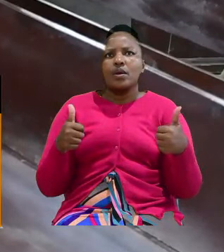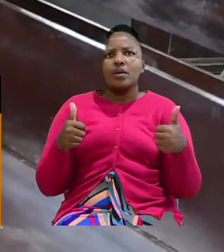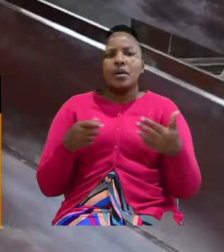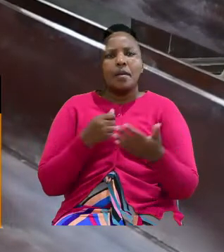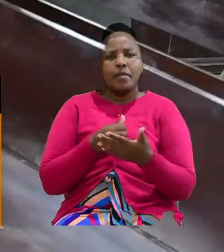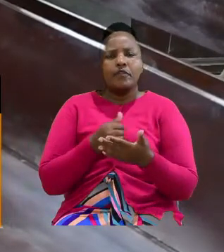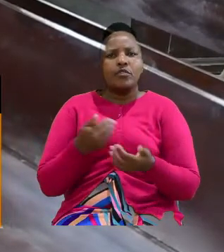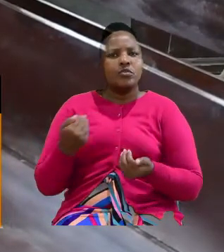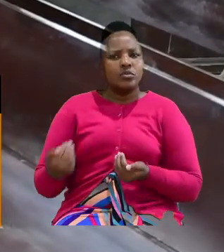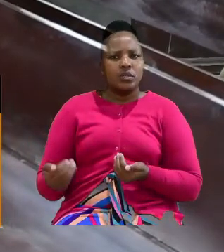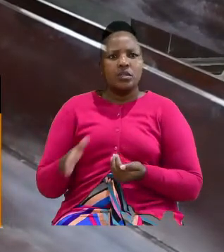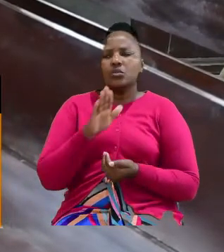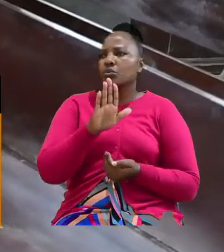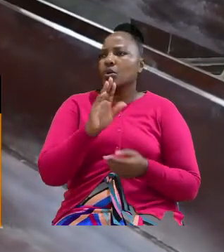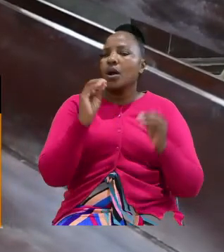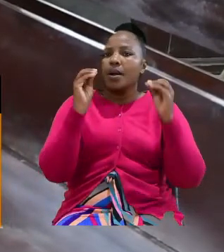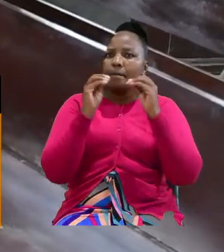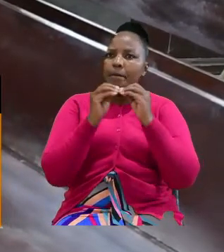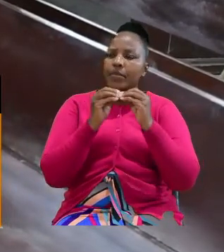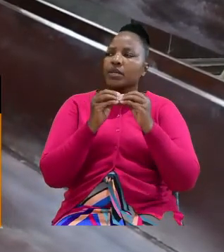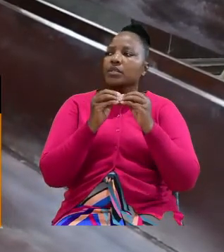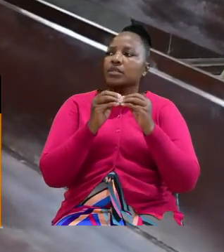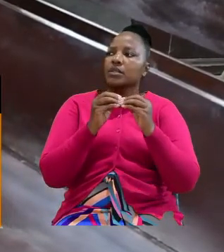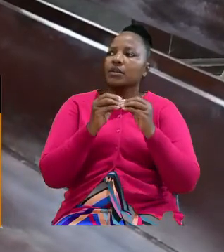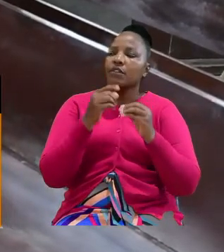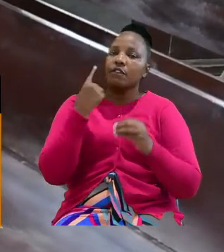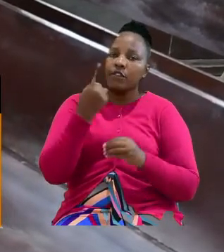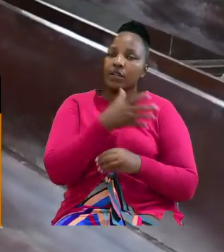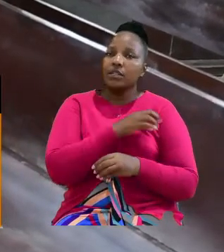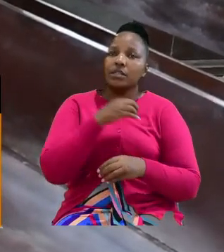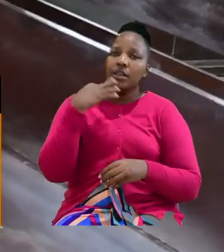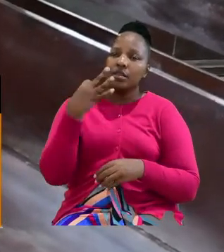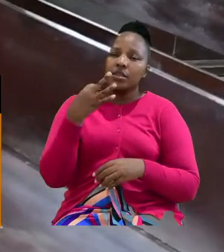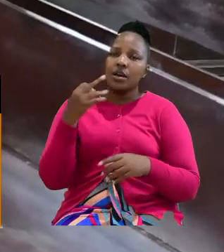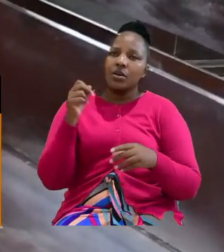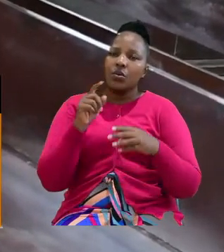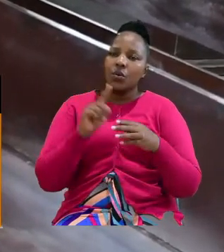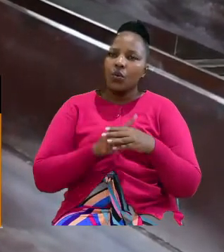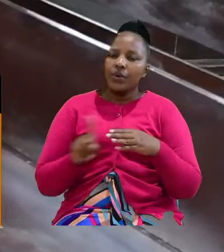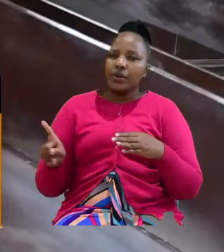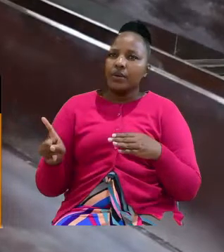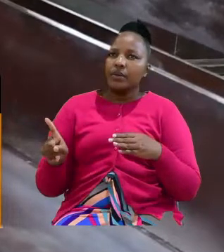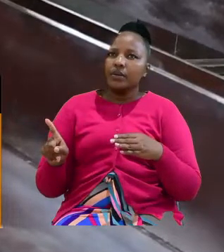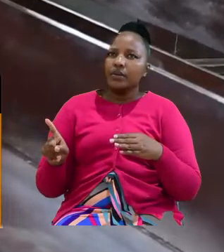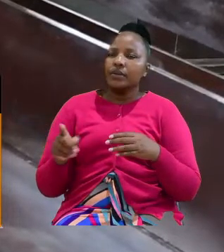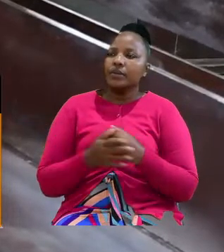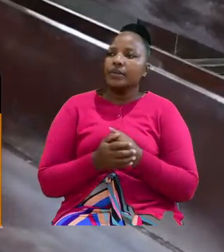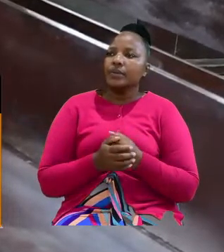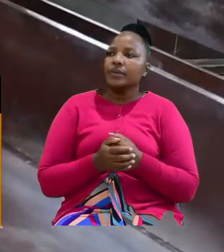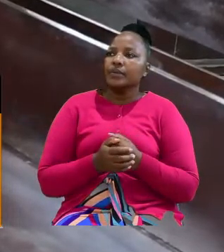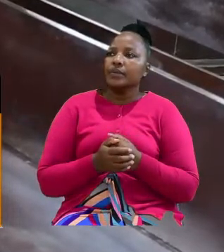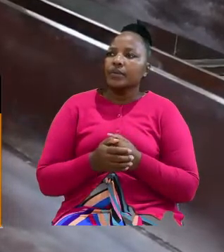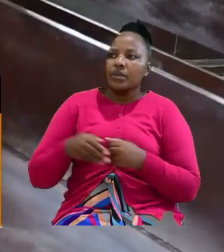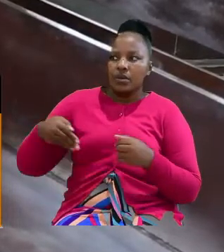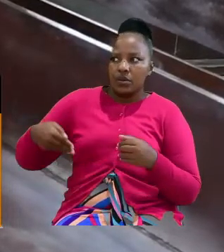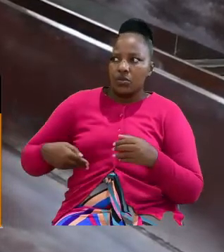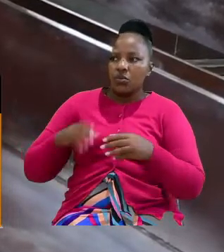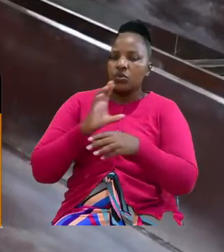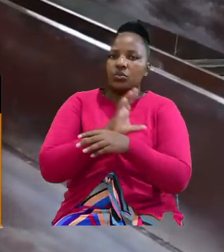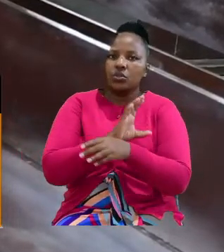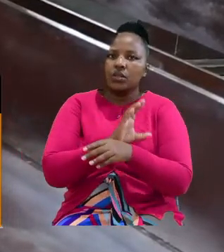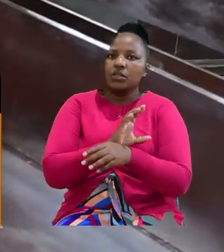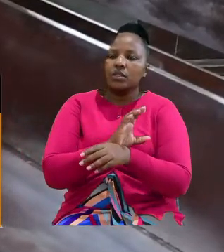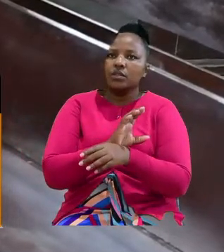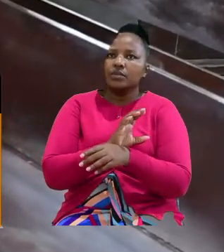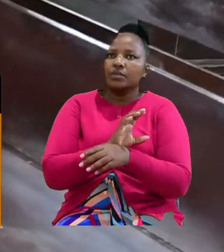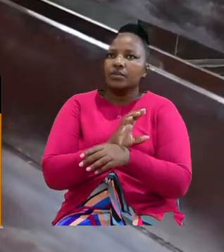wako. And we usually meet every first and third week of the month from 3 p.m. to 5 in the youth sanctuary. Every Wednesday,